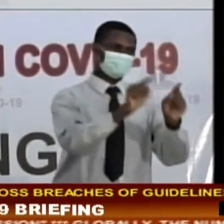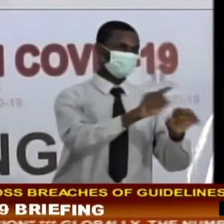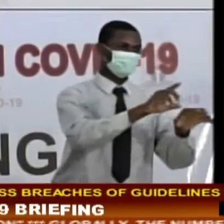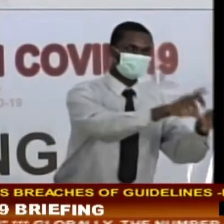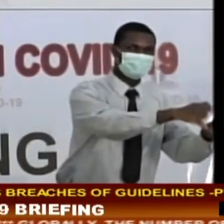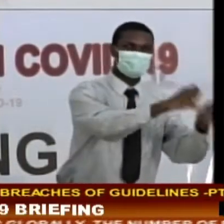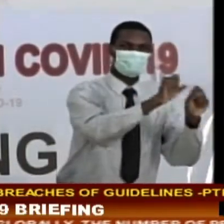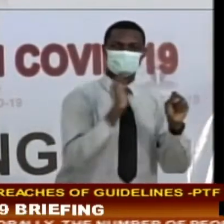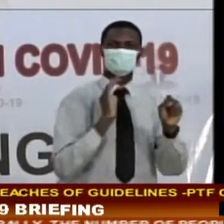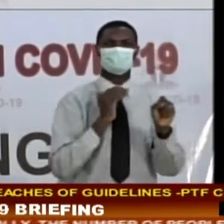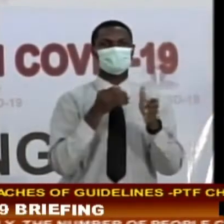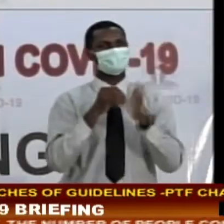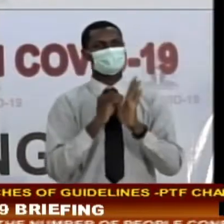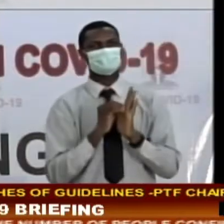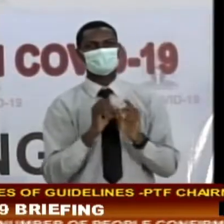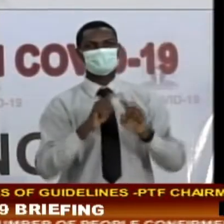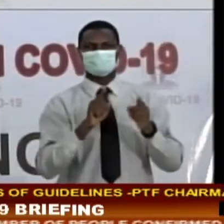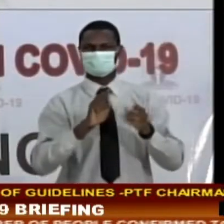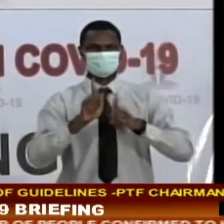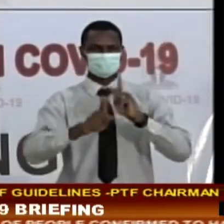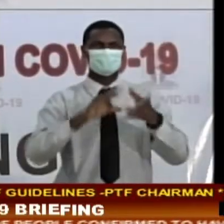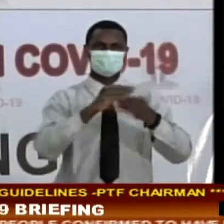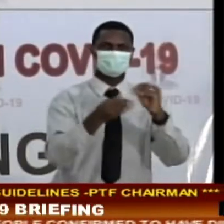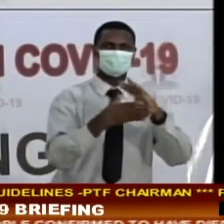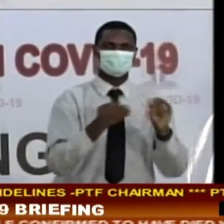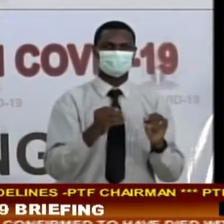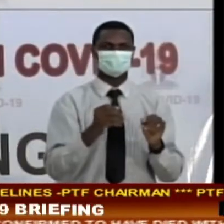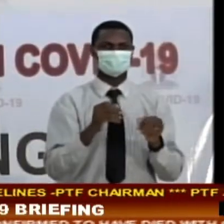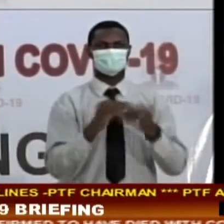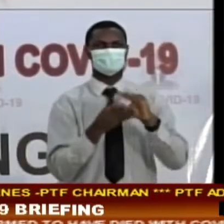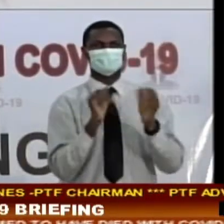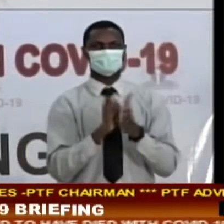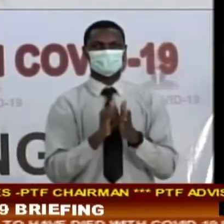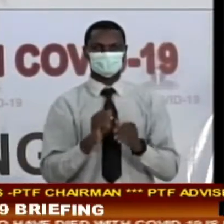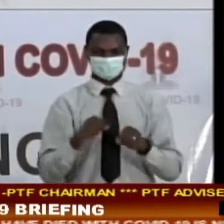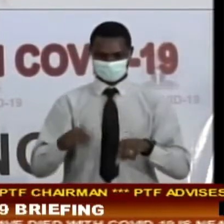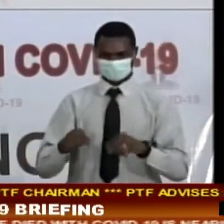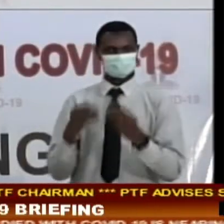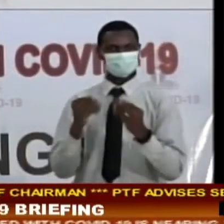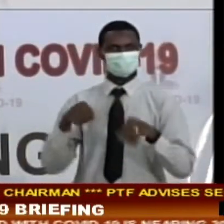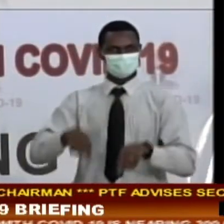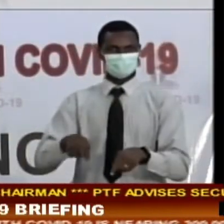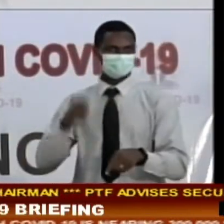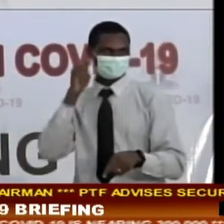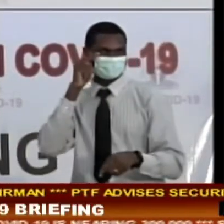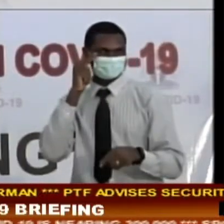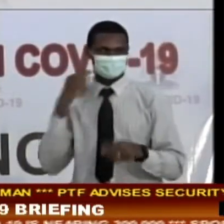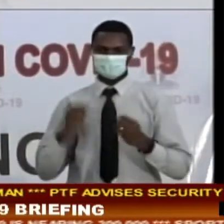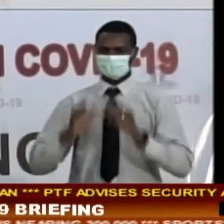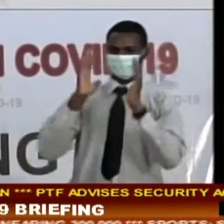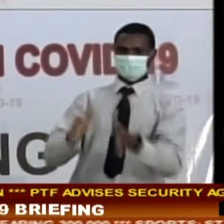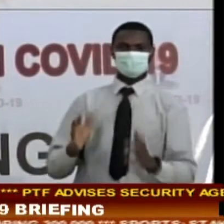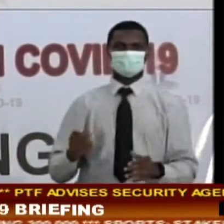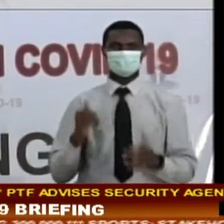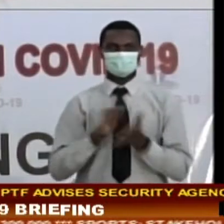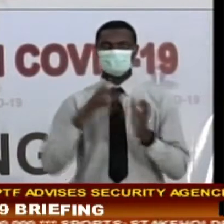out there is as if we abandon home grown solution and we were looking for Madagascar solution we didn't ask